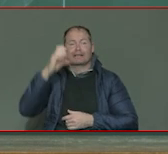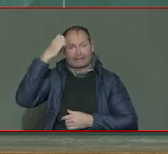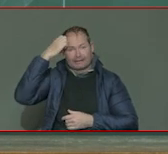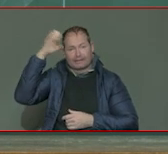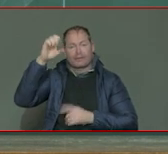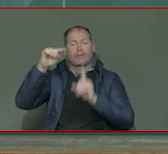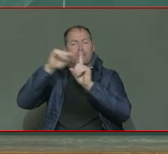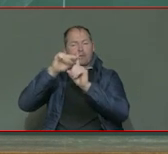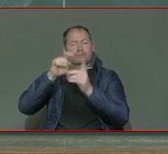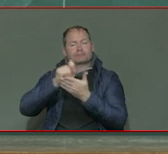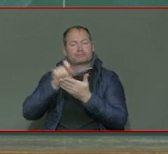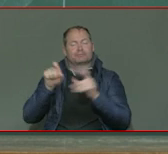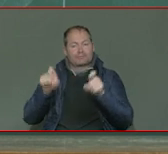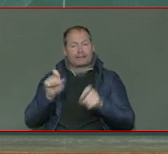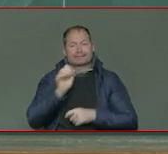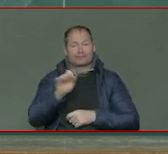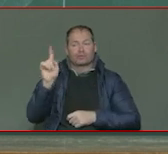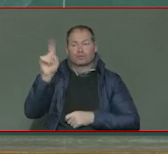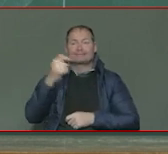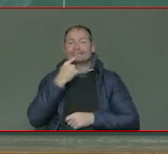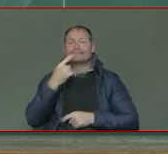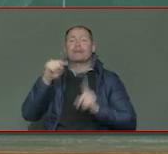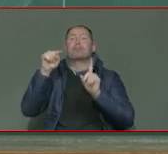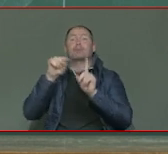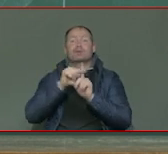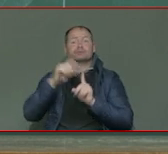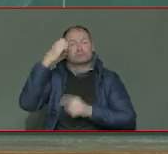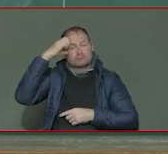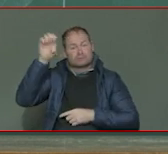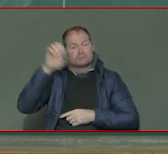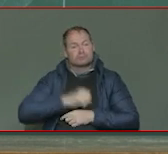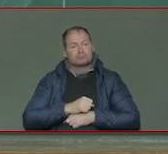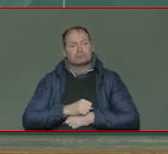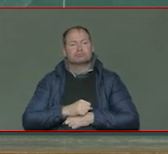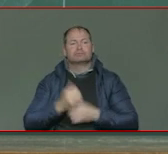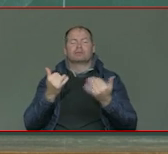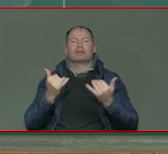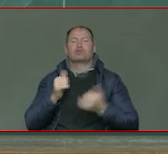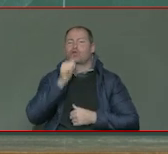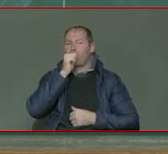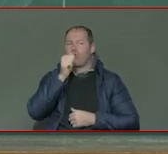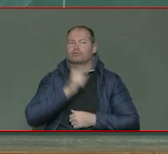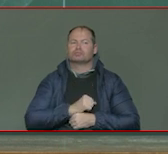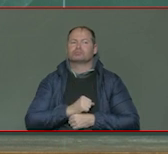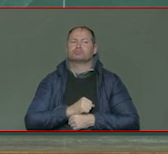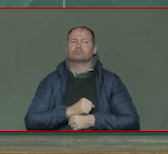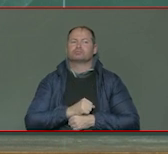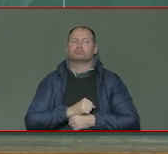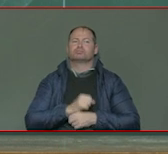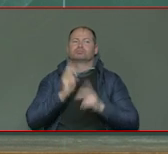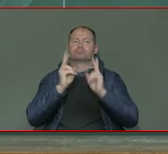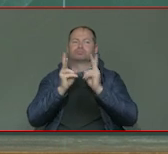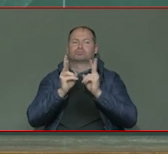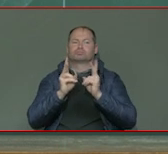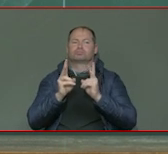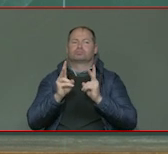exponents. And if they ask you to write it with positive exponents, then the answer is 12. And x to the power of negative 3, I'm going to